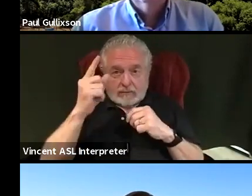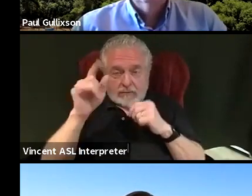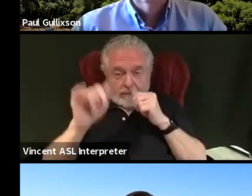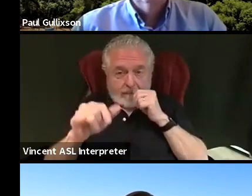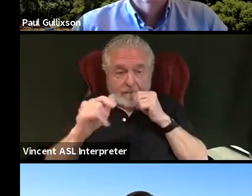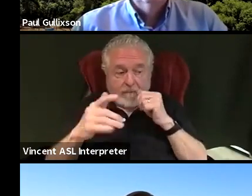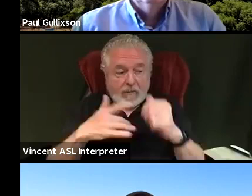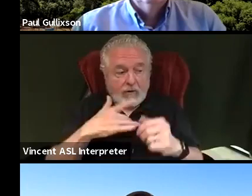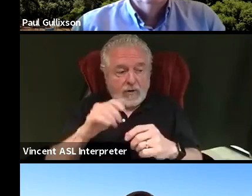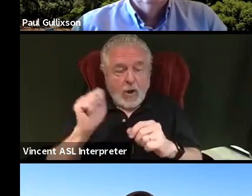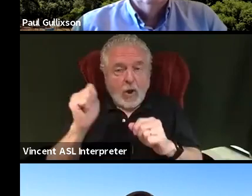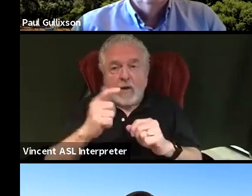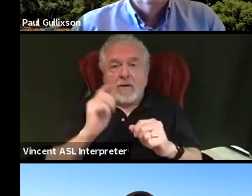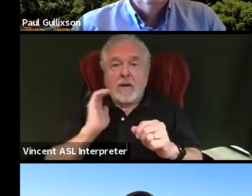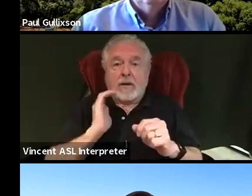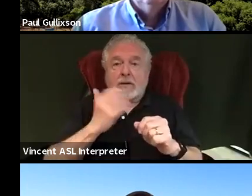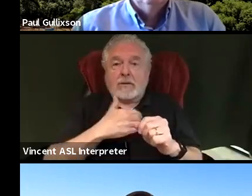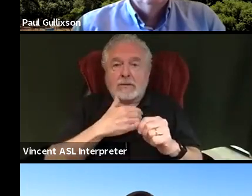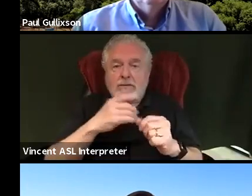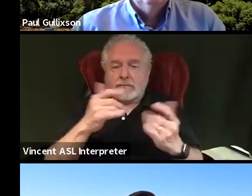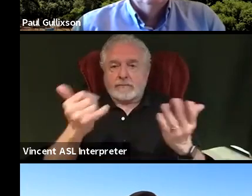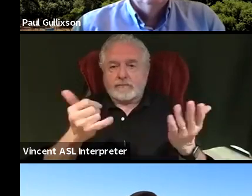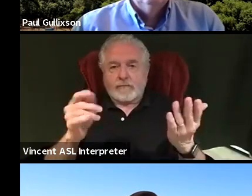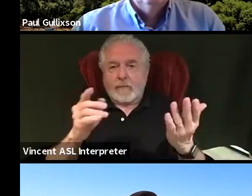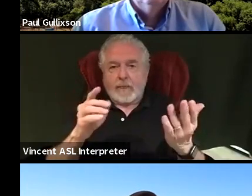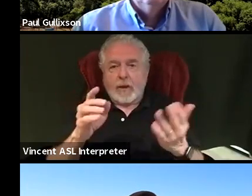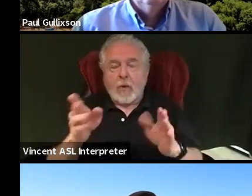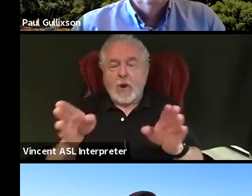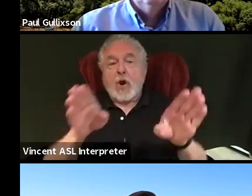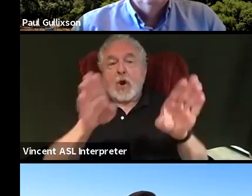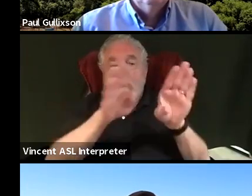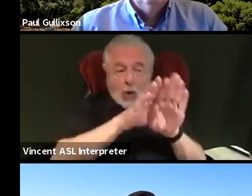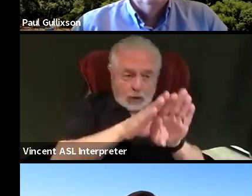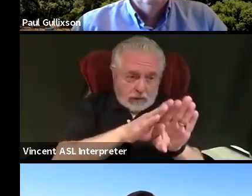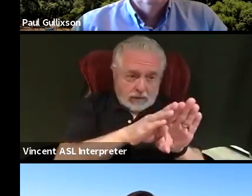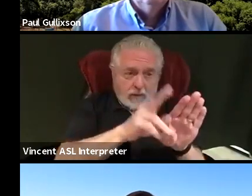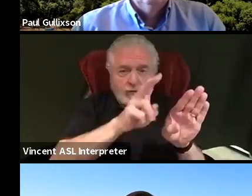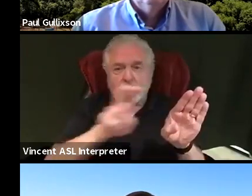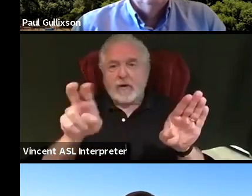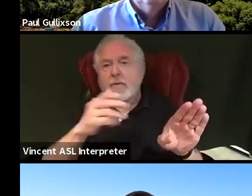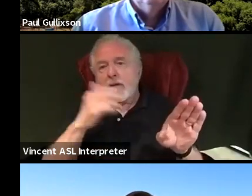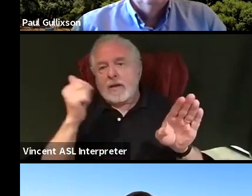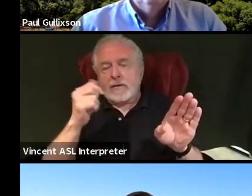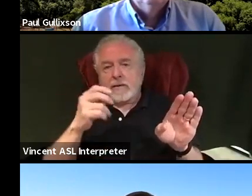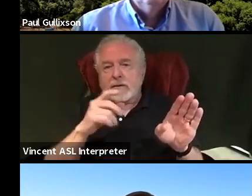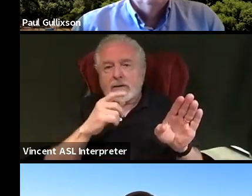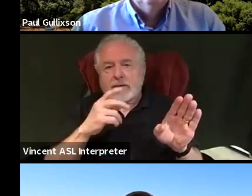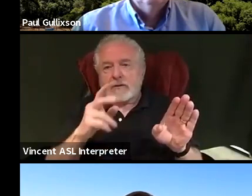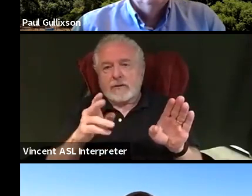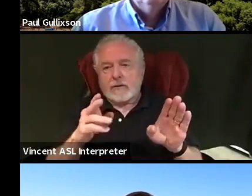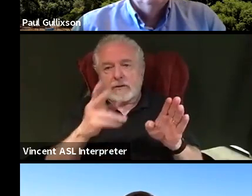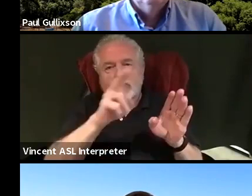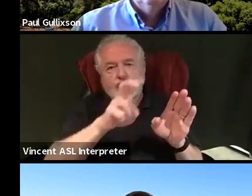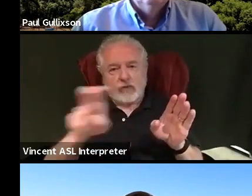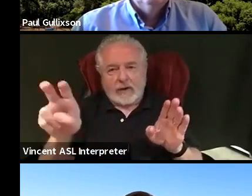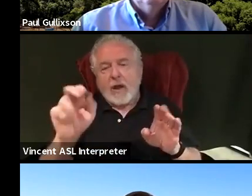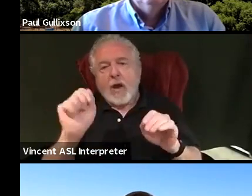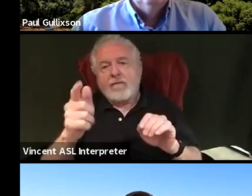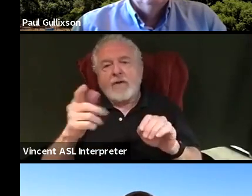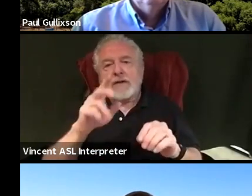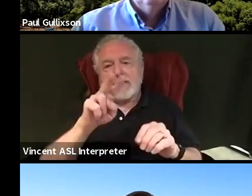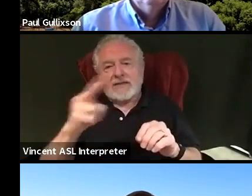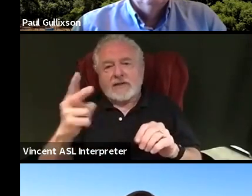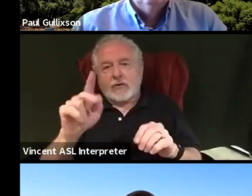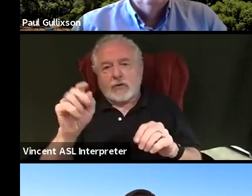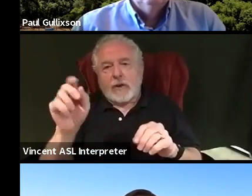that concern, and all of our same thing when we're closing or I like transitioning better to a new phase. All of our second